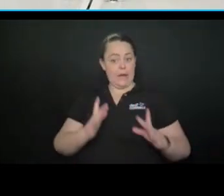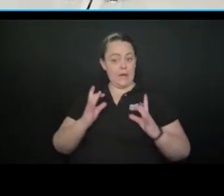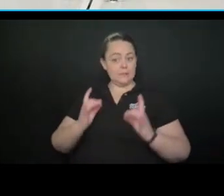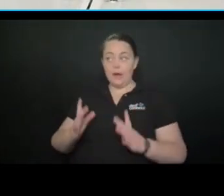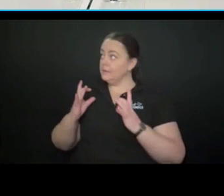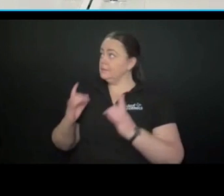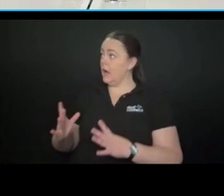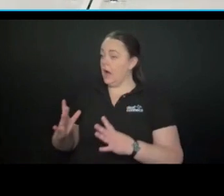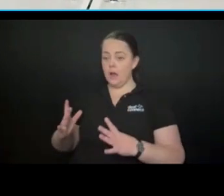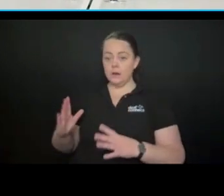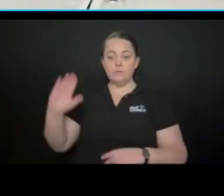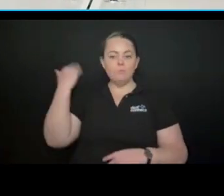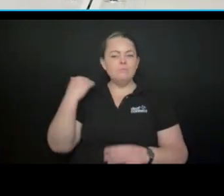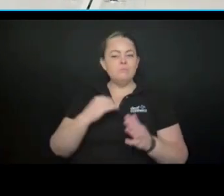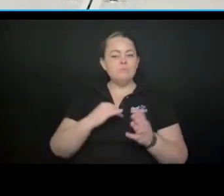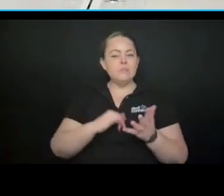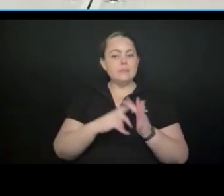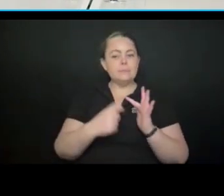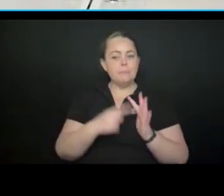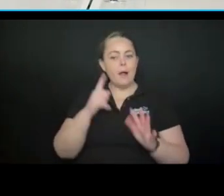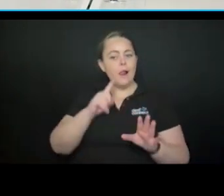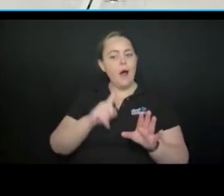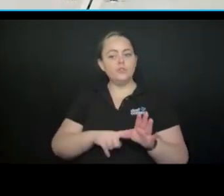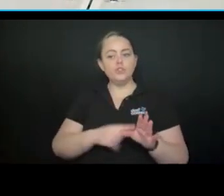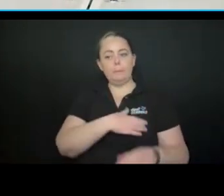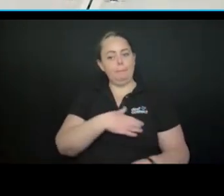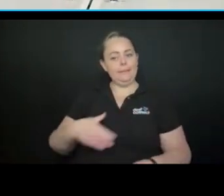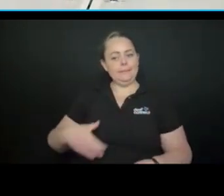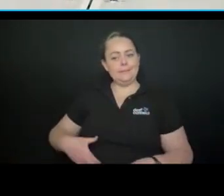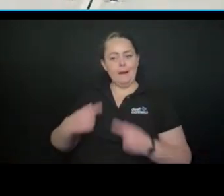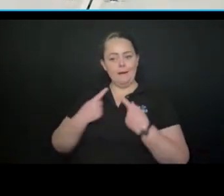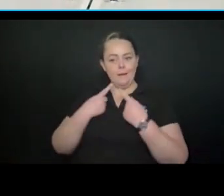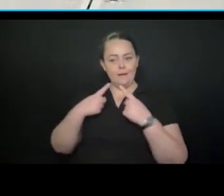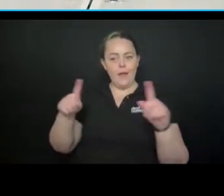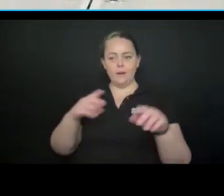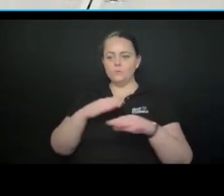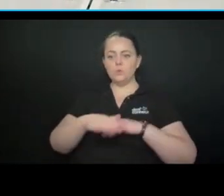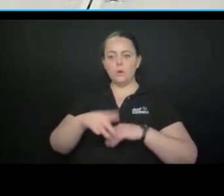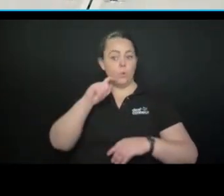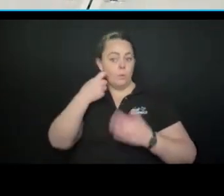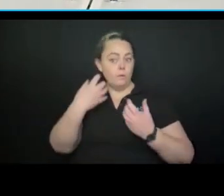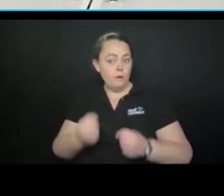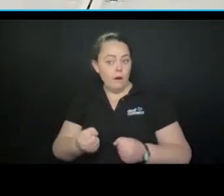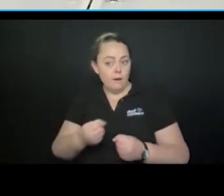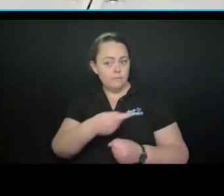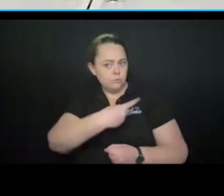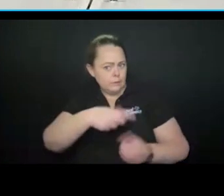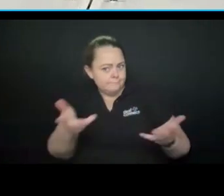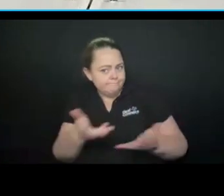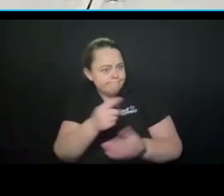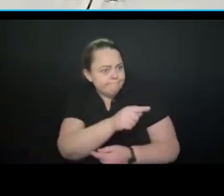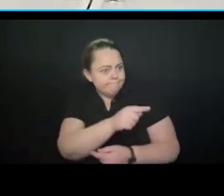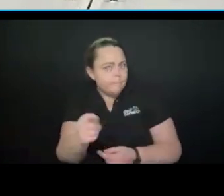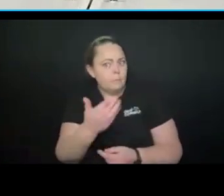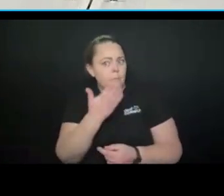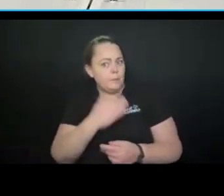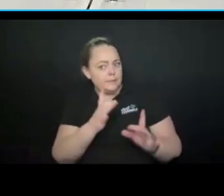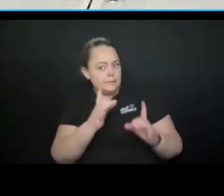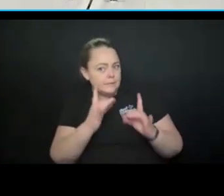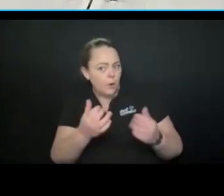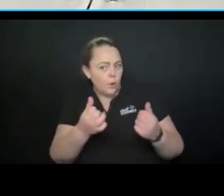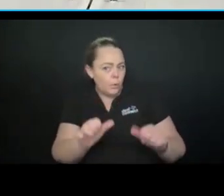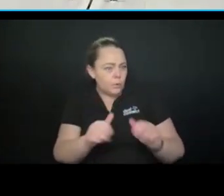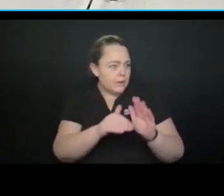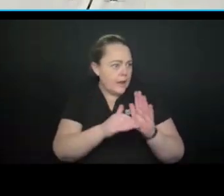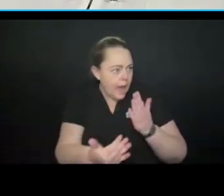new quality indicators from September, we've been encouraging providers to adopt these tools and to start to look at